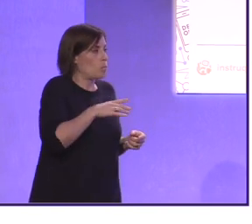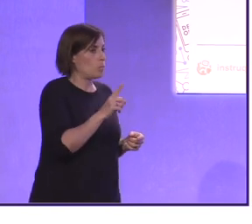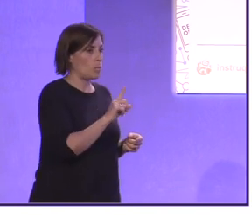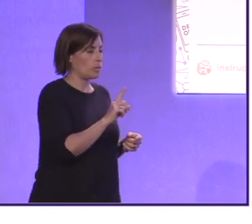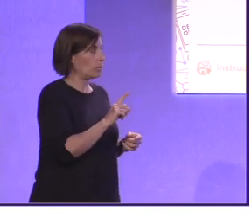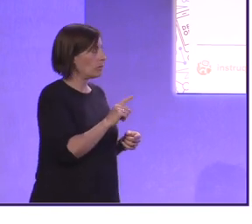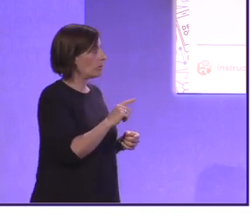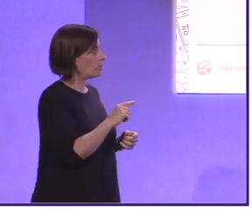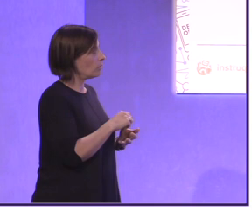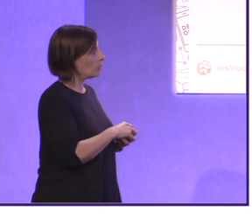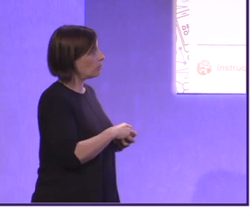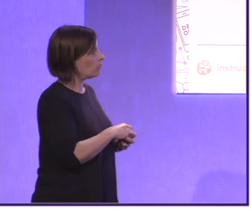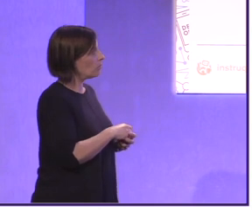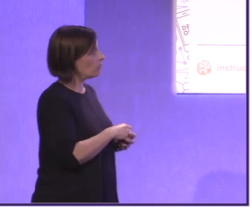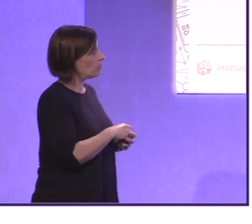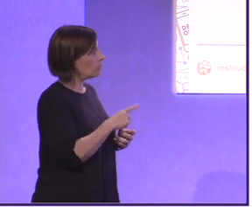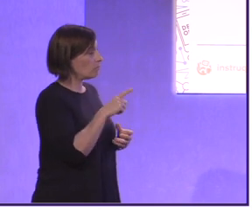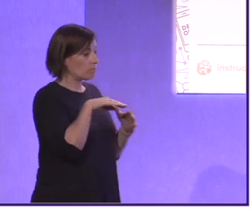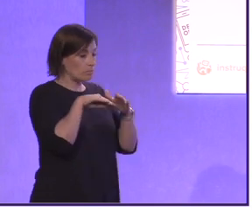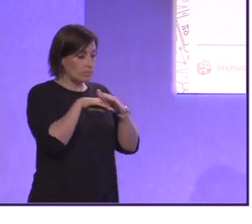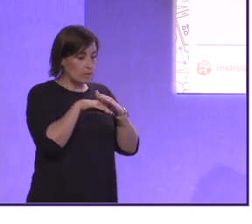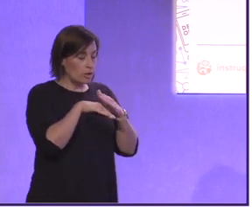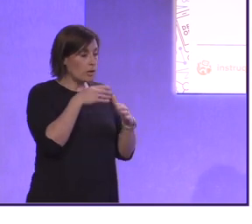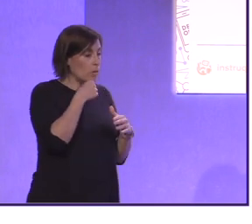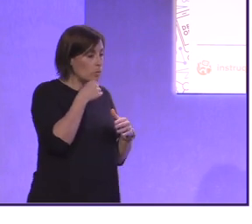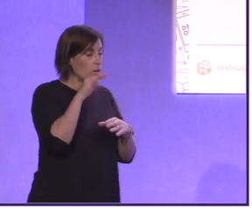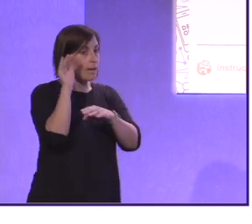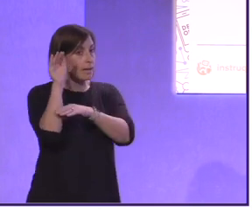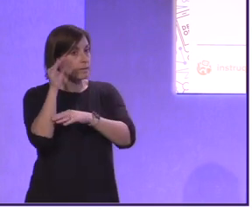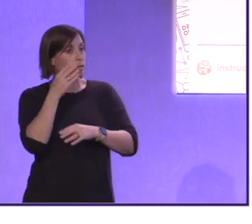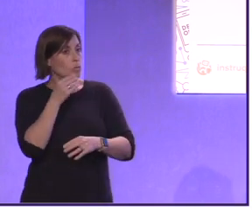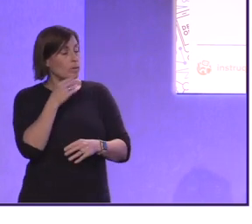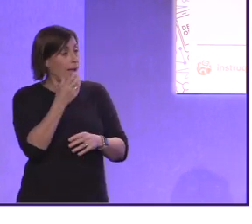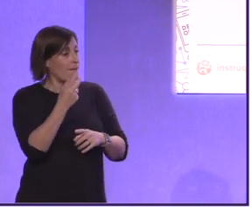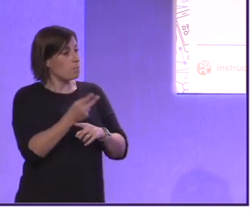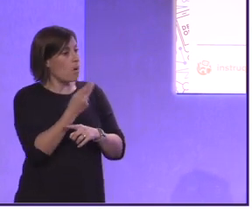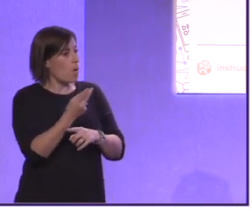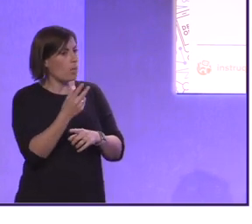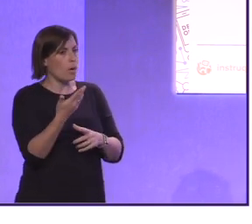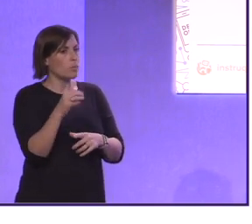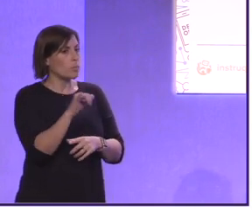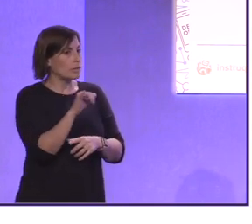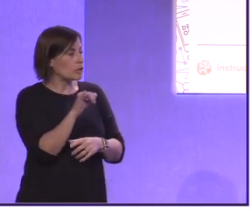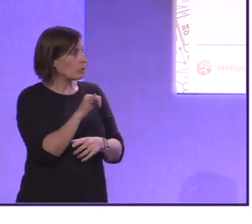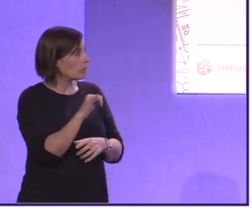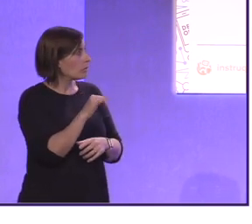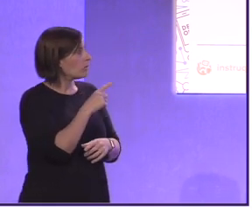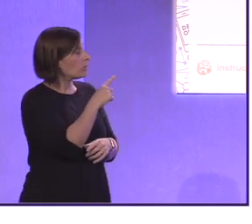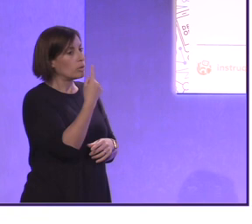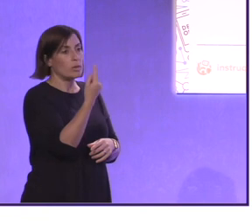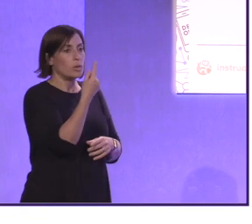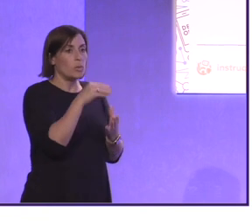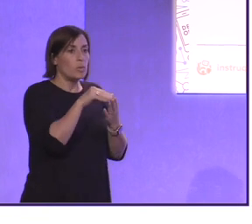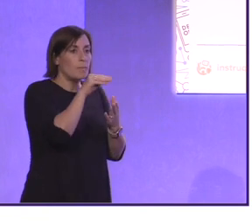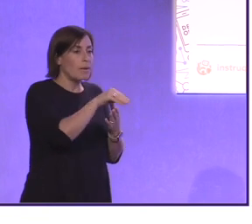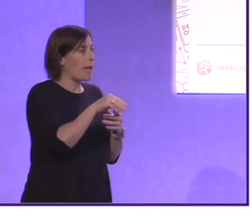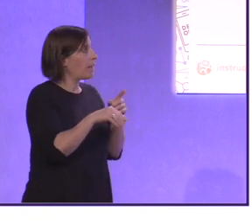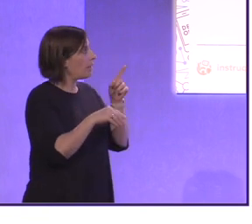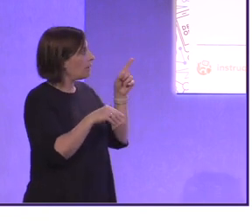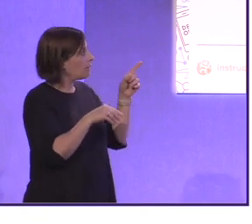their needs? The needs of the internal users as well as external users for our company. You know, would someone actually invest in this